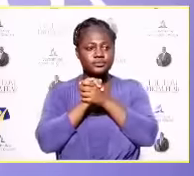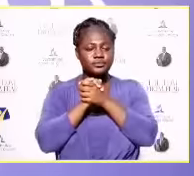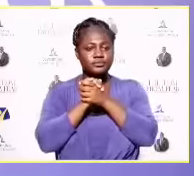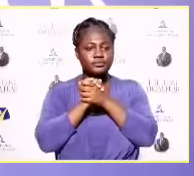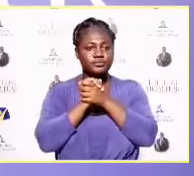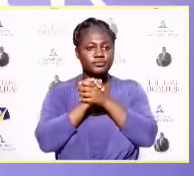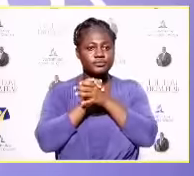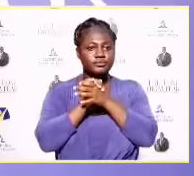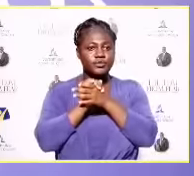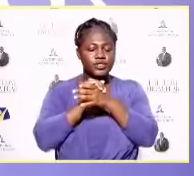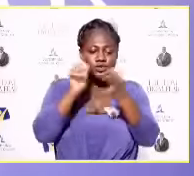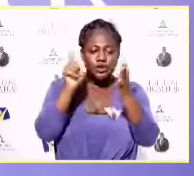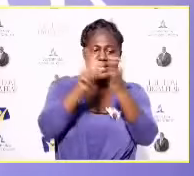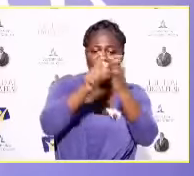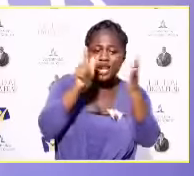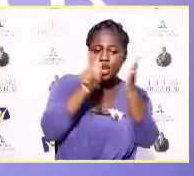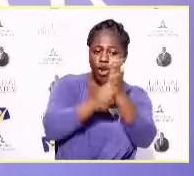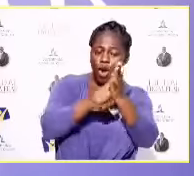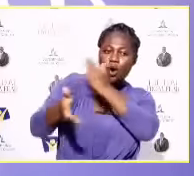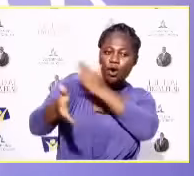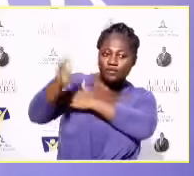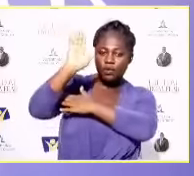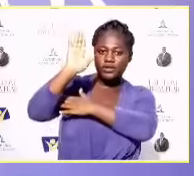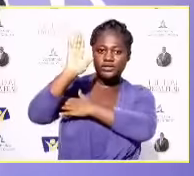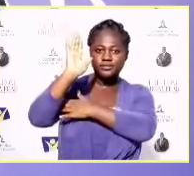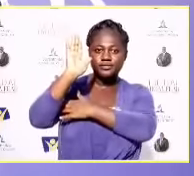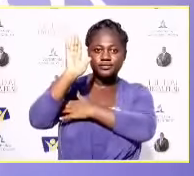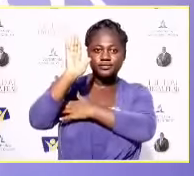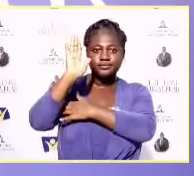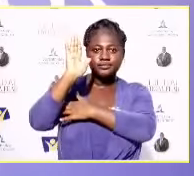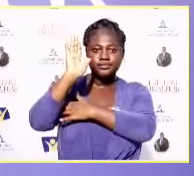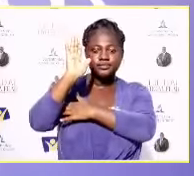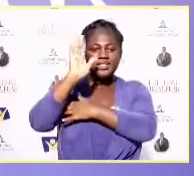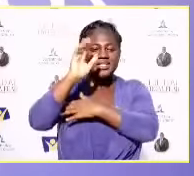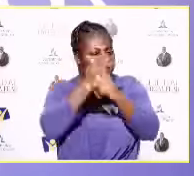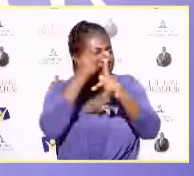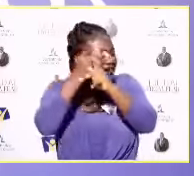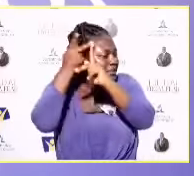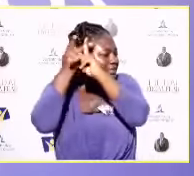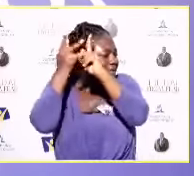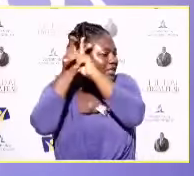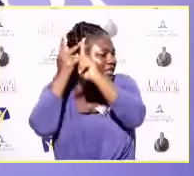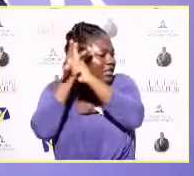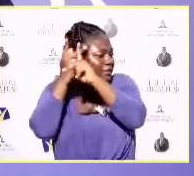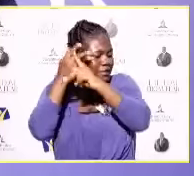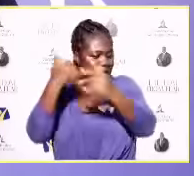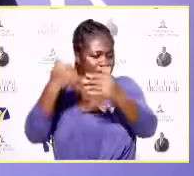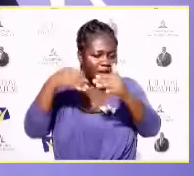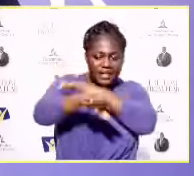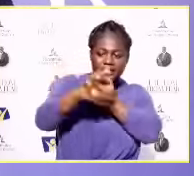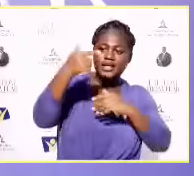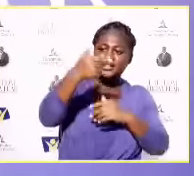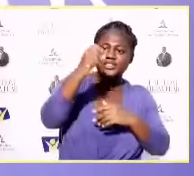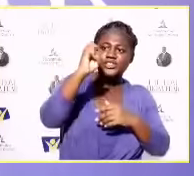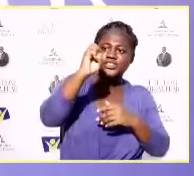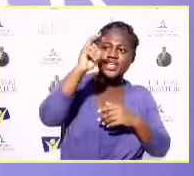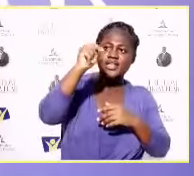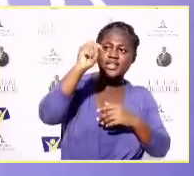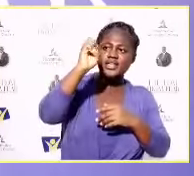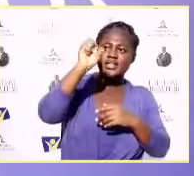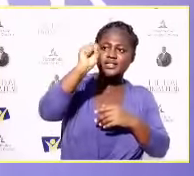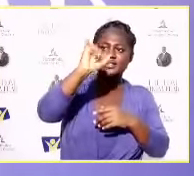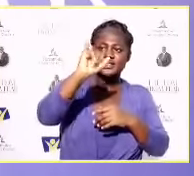The law of God. Keep this in mind. Let us go back to Genesis 6. We